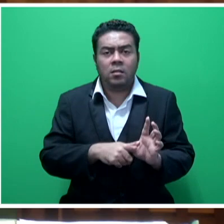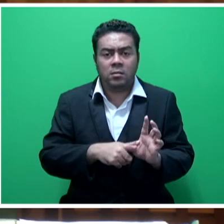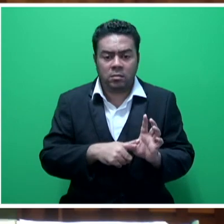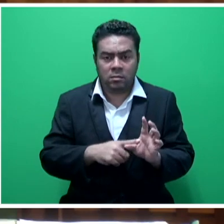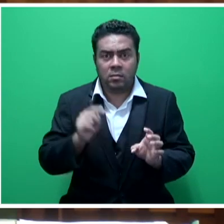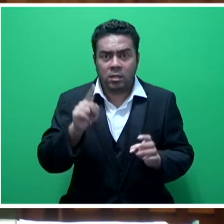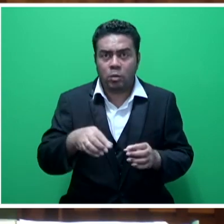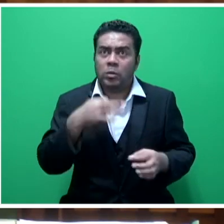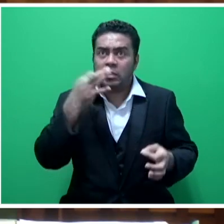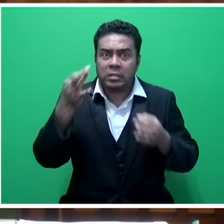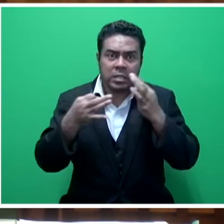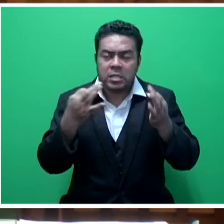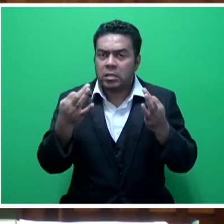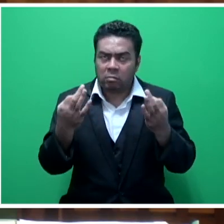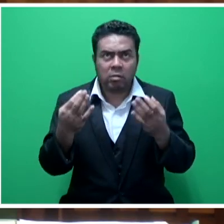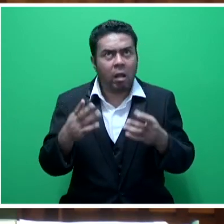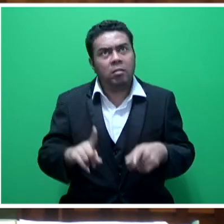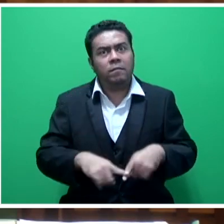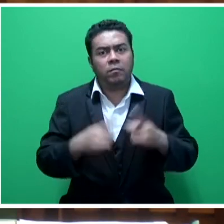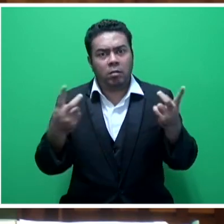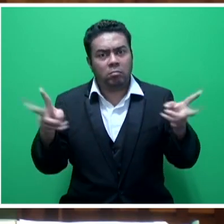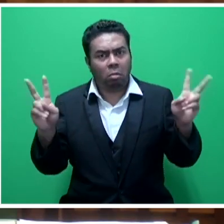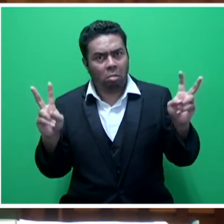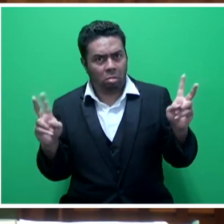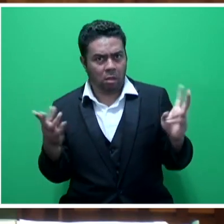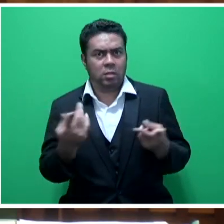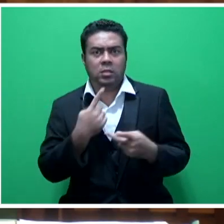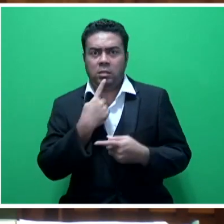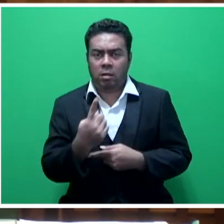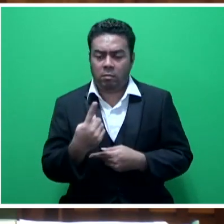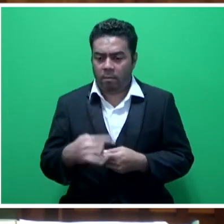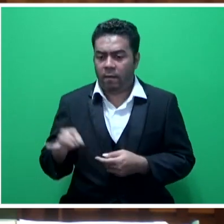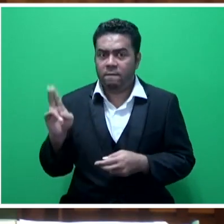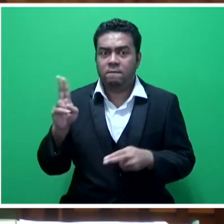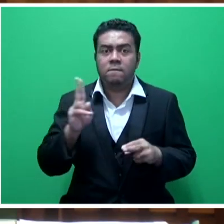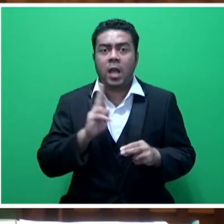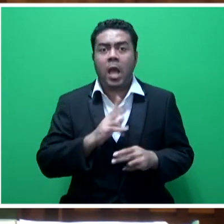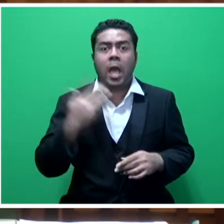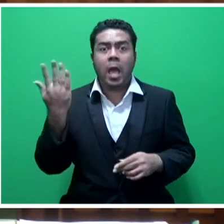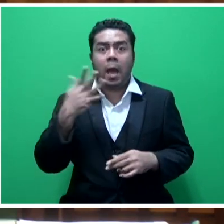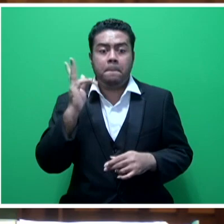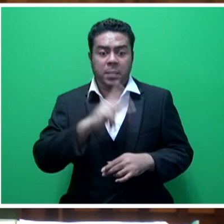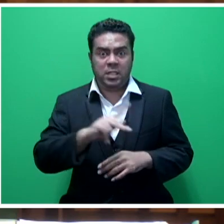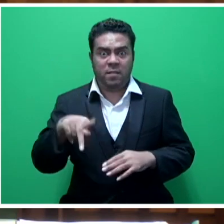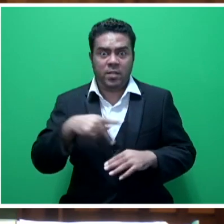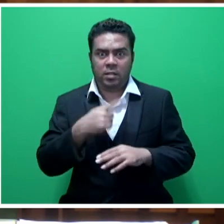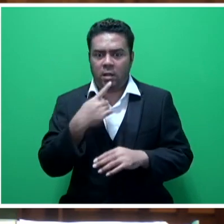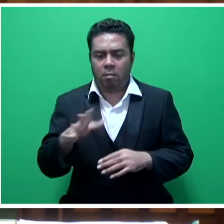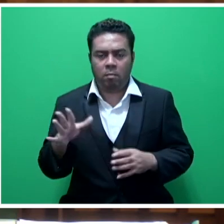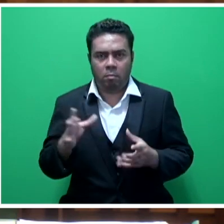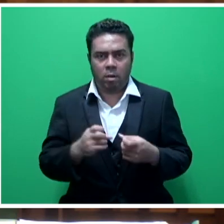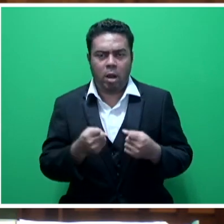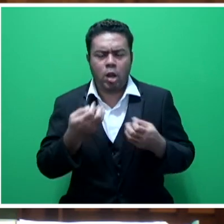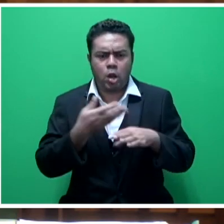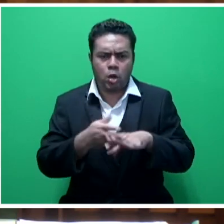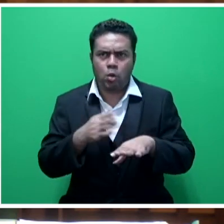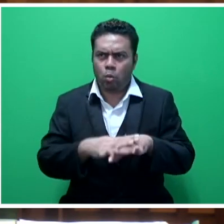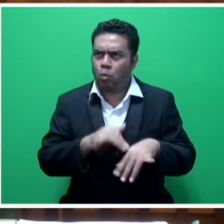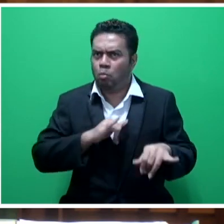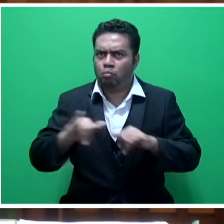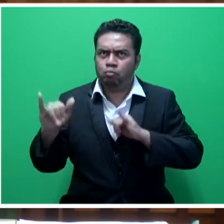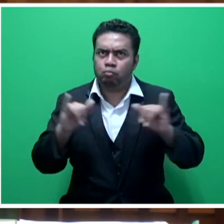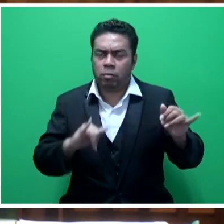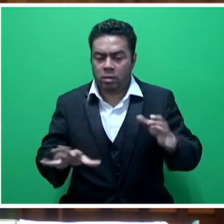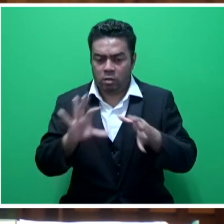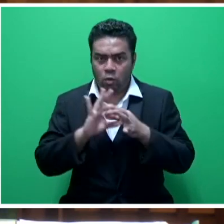was singing to a very different tune as he called on the then Air Pacific to modernize its fleet, explore new destinations. In his